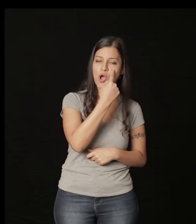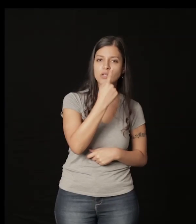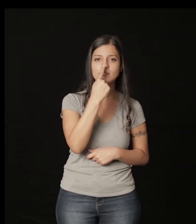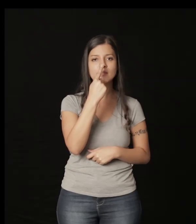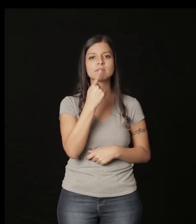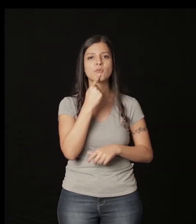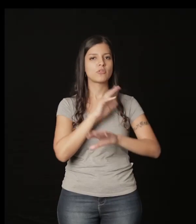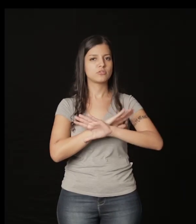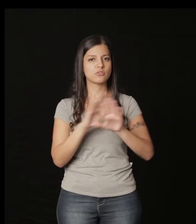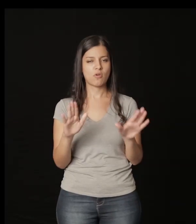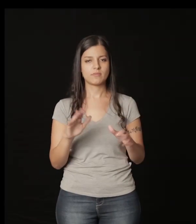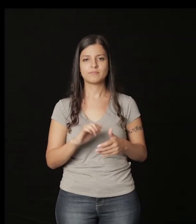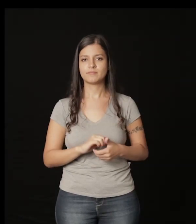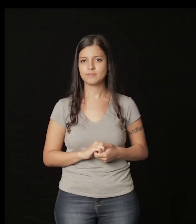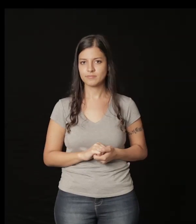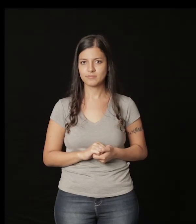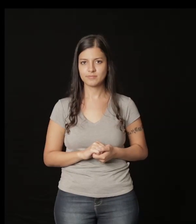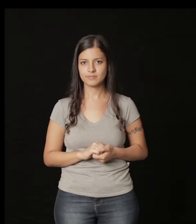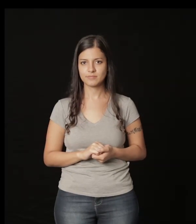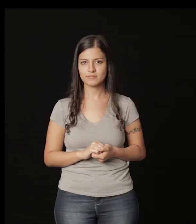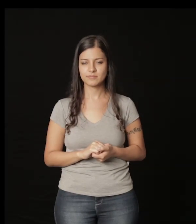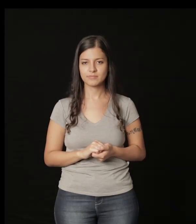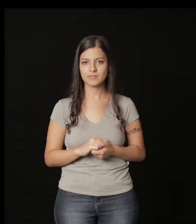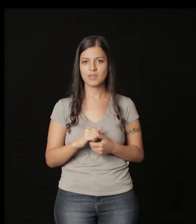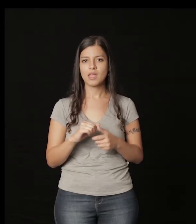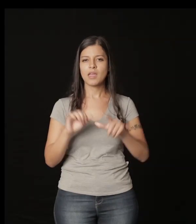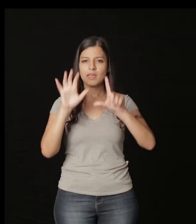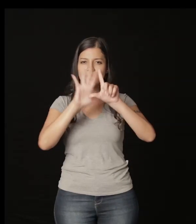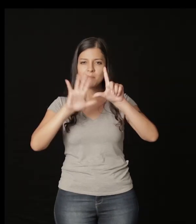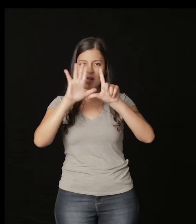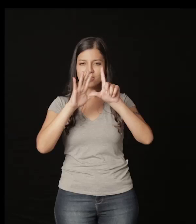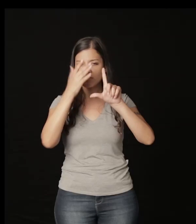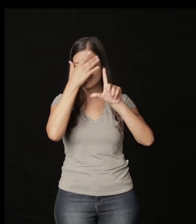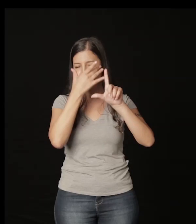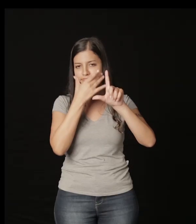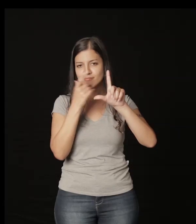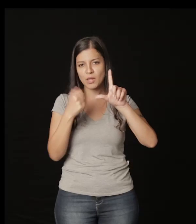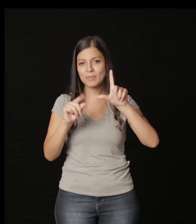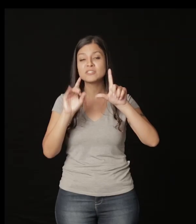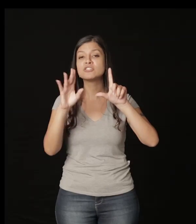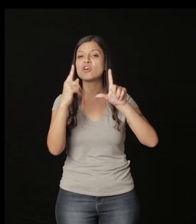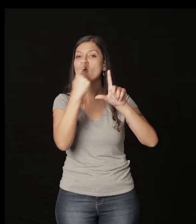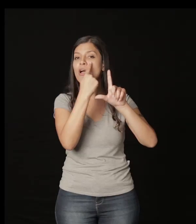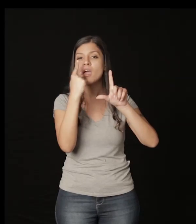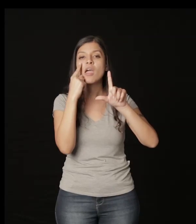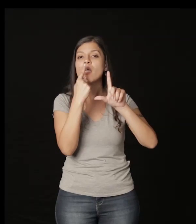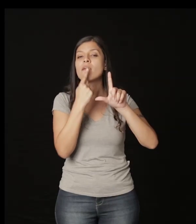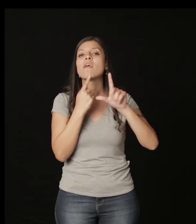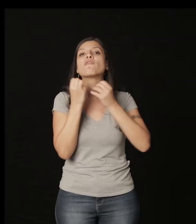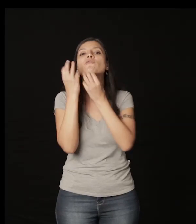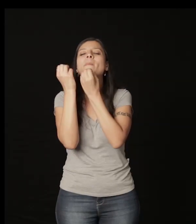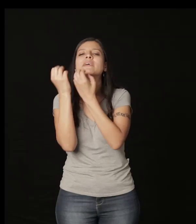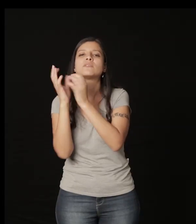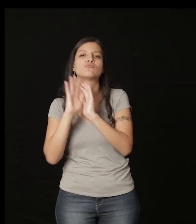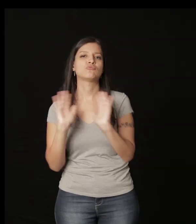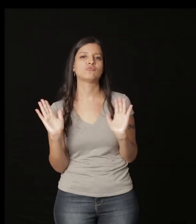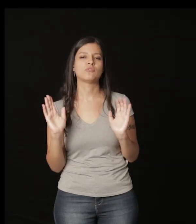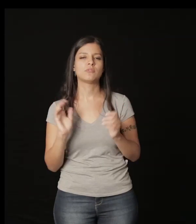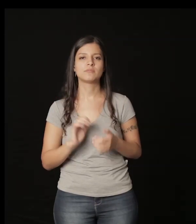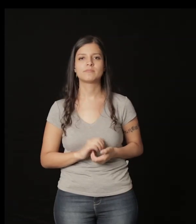mouth. The rest is unnecessary. And in fact, the image, the image isn't really necessary. It's just